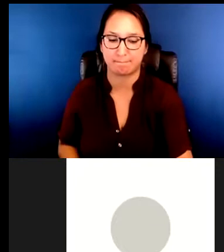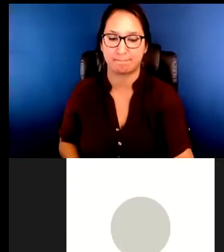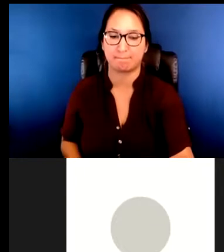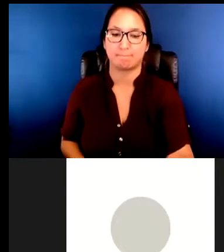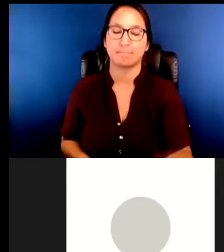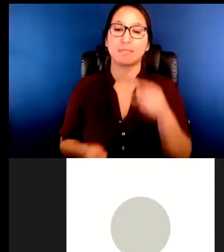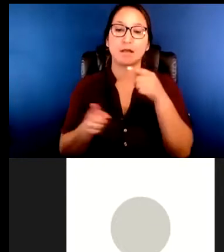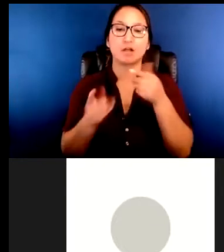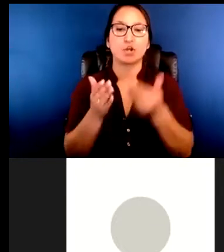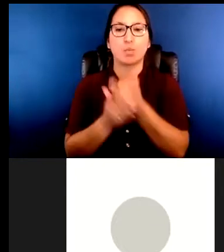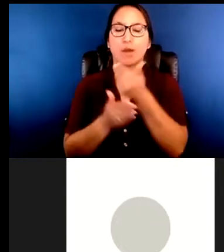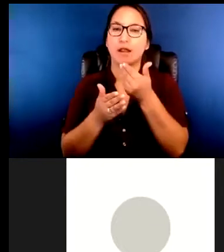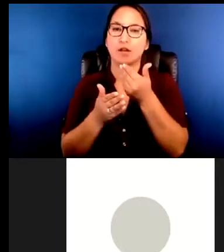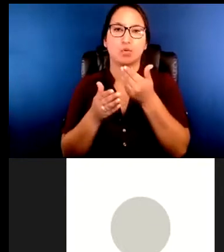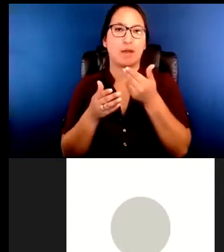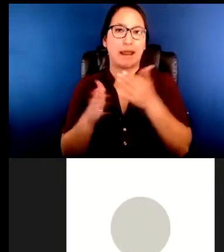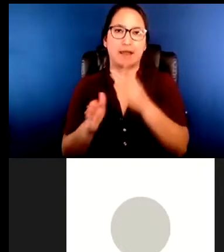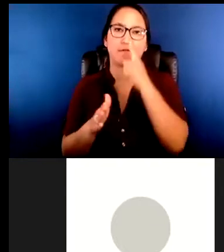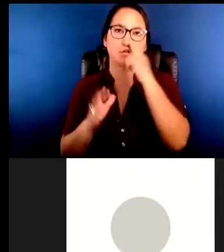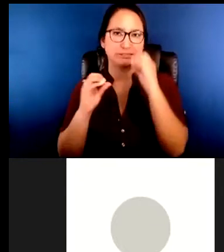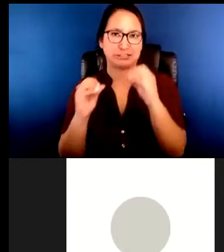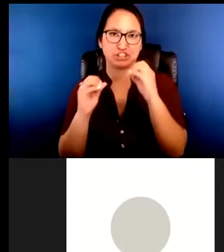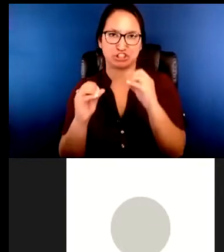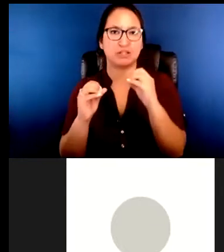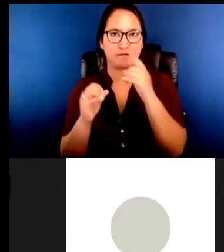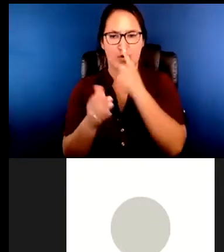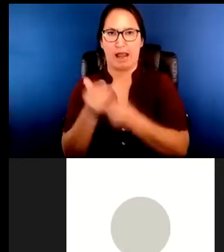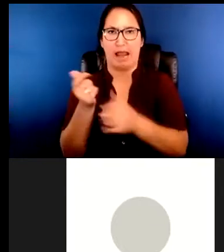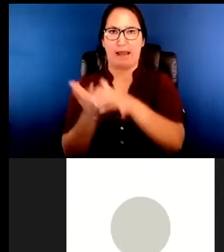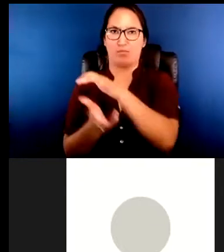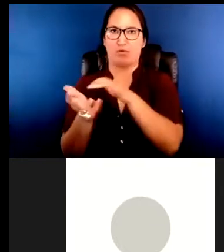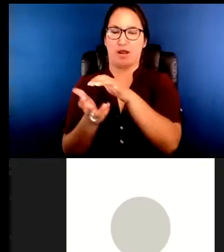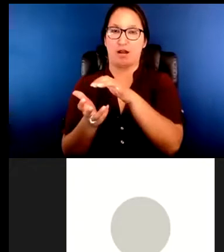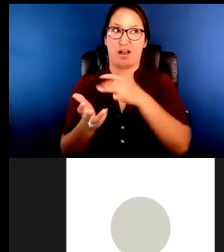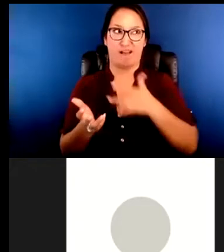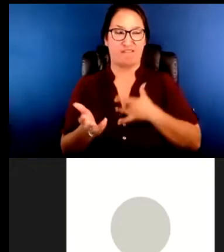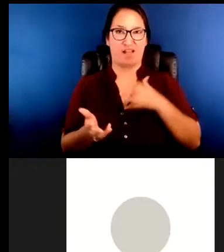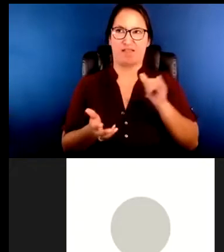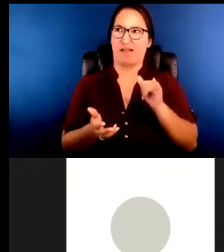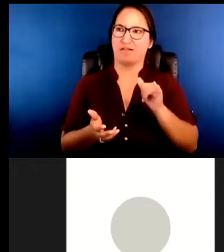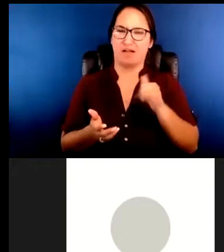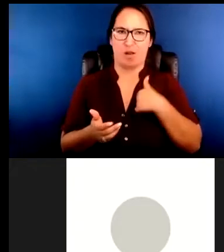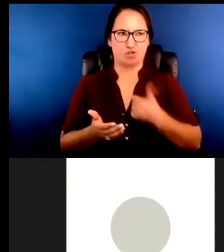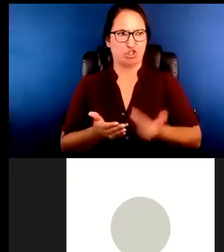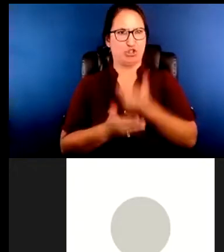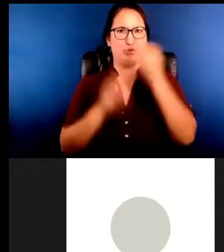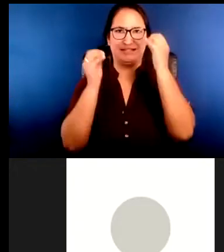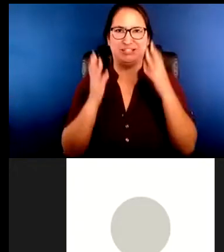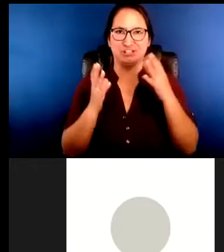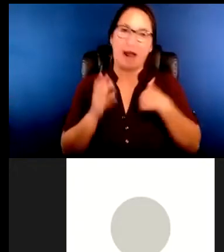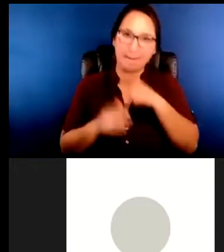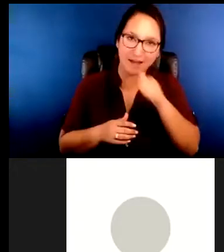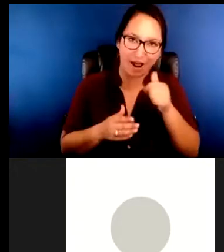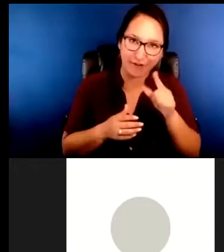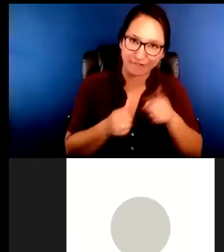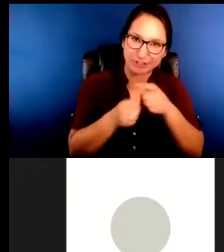of teaching. I think for the first time in a while, I felt like a first year teacher. You can tell by the gray in my beard, I'm not a first year teacher, but